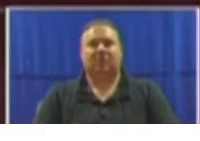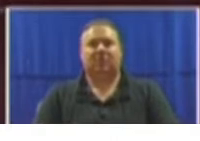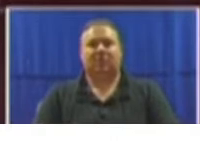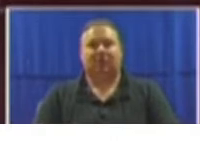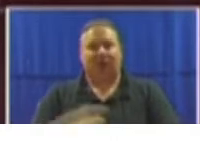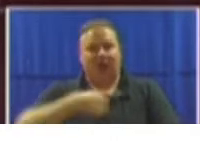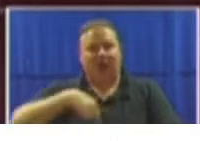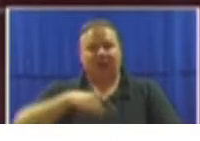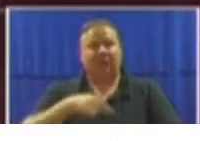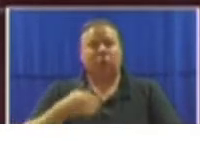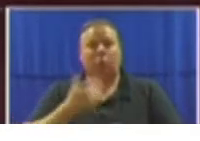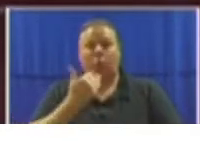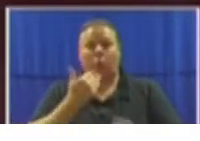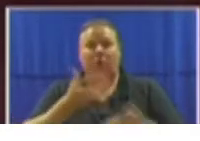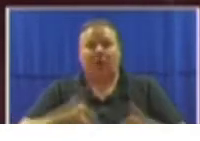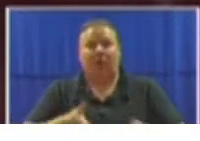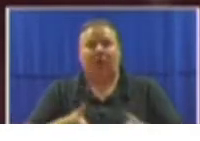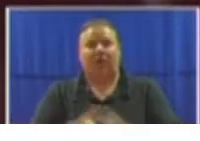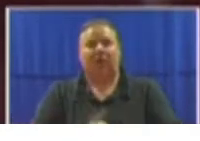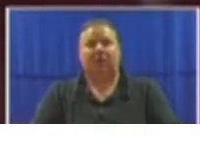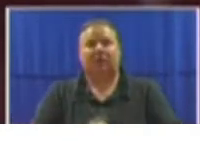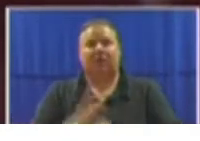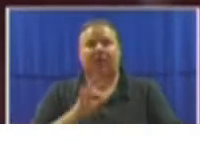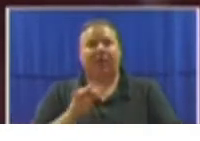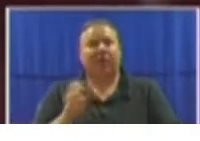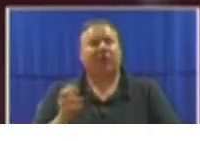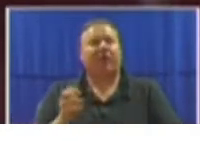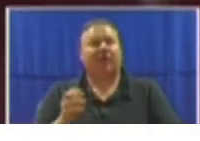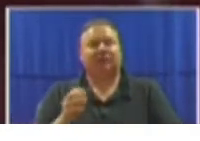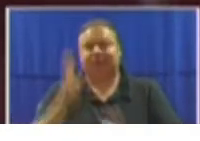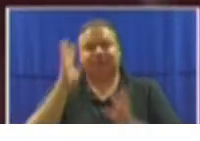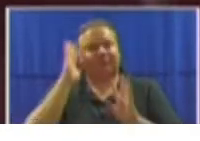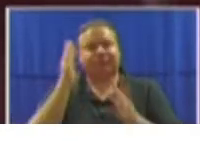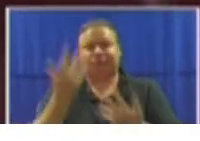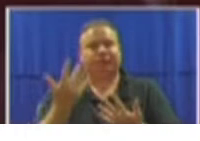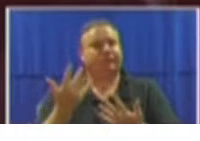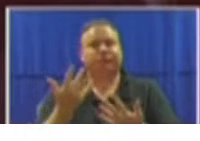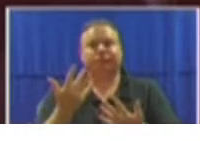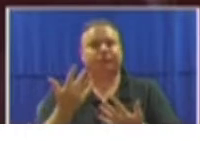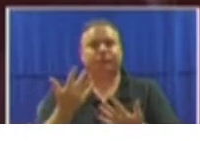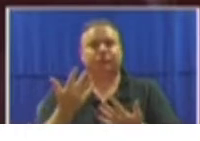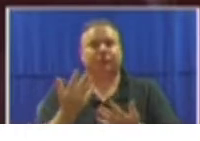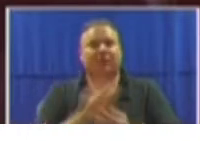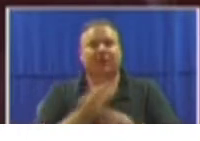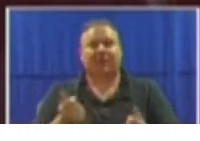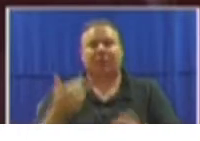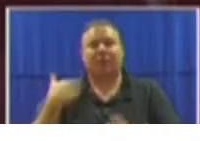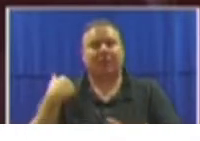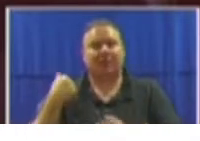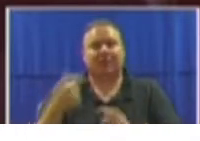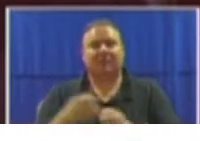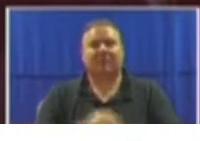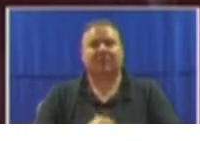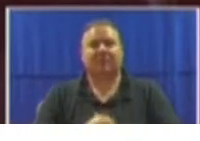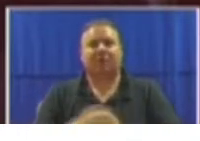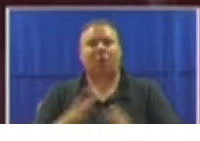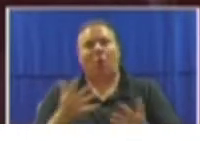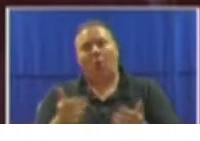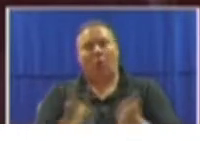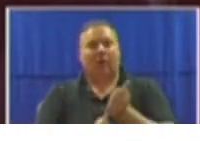are here daily don't even know some of the ministers and all deputy